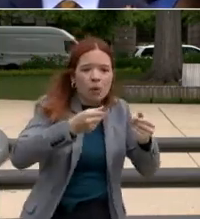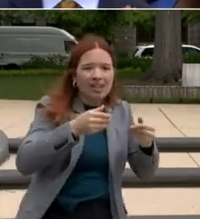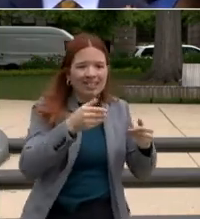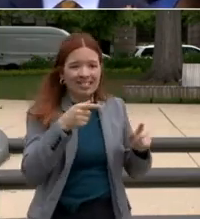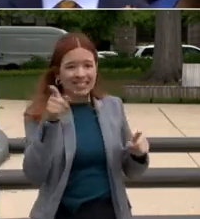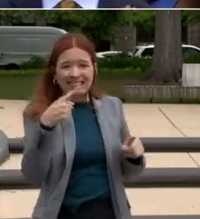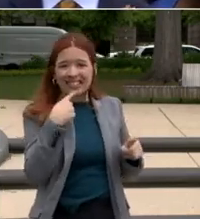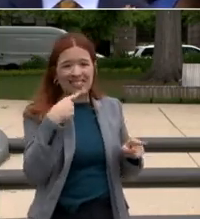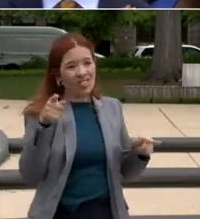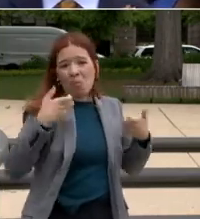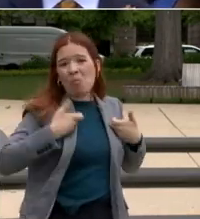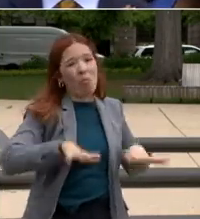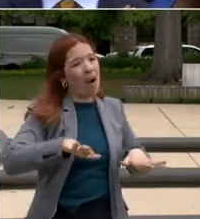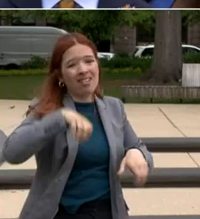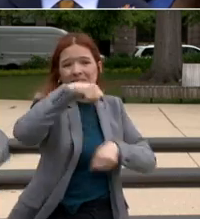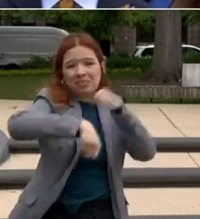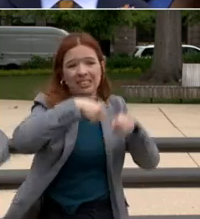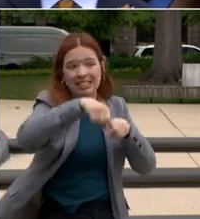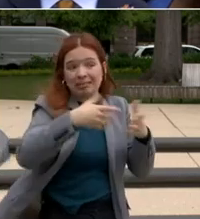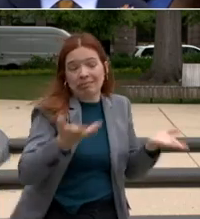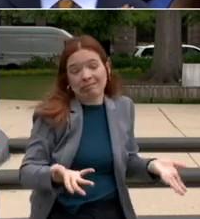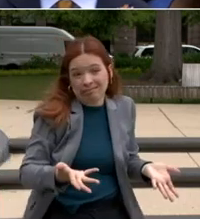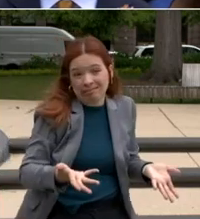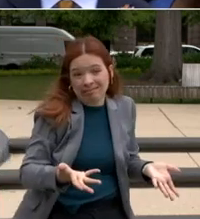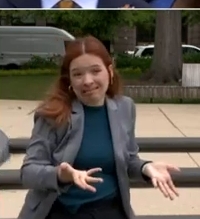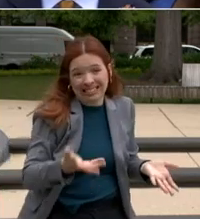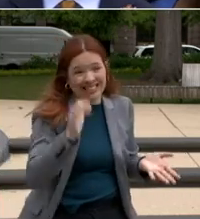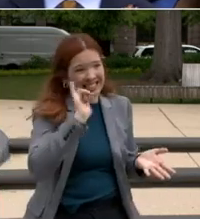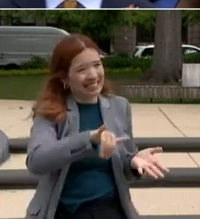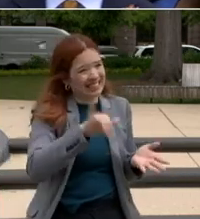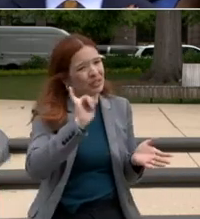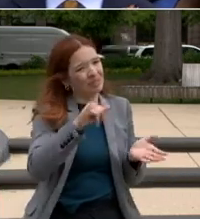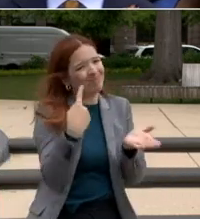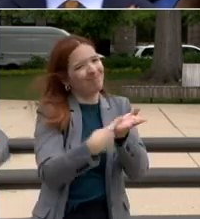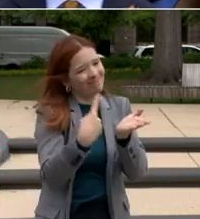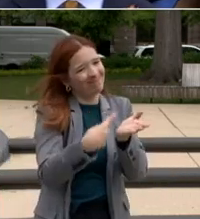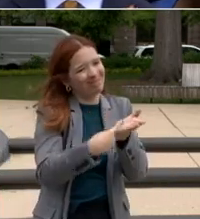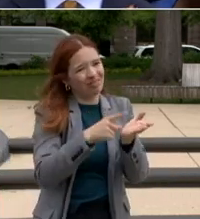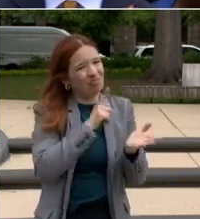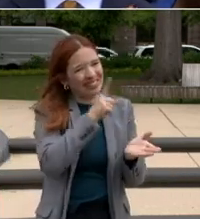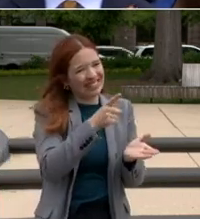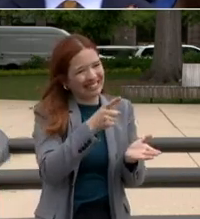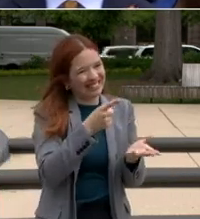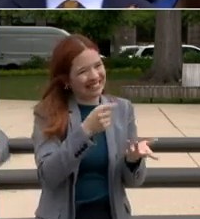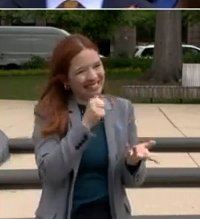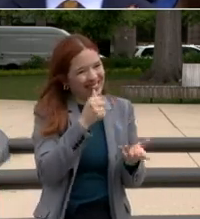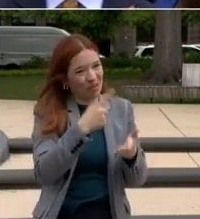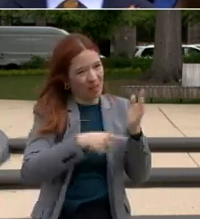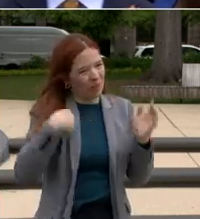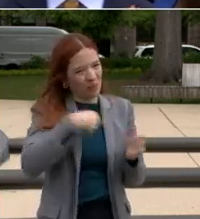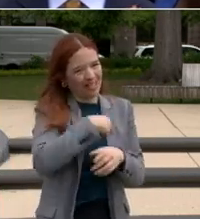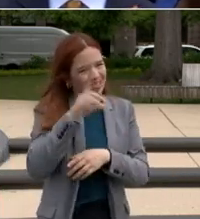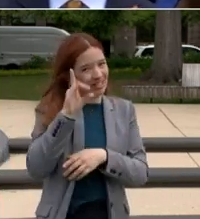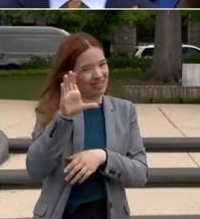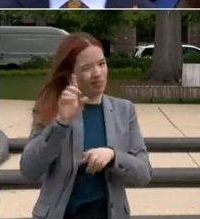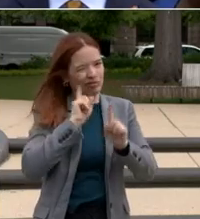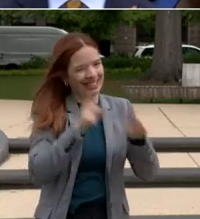bike lane. So don't make this about bike lanes, because that's not what the council is responding